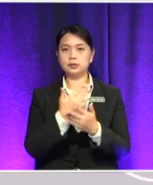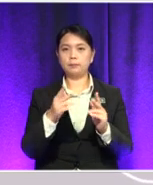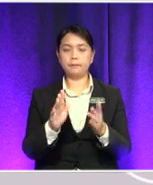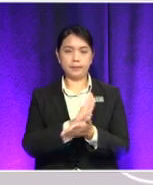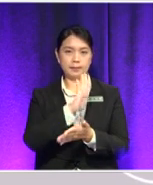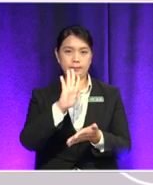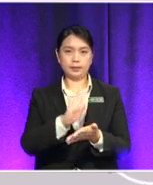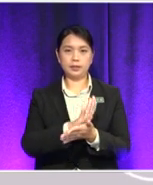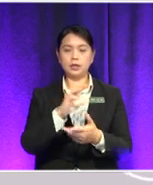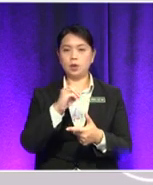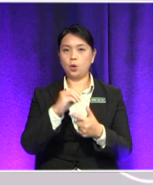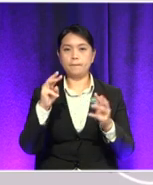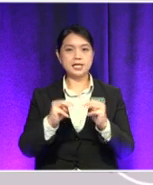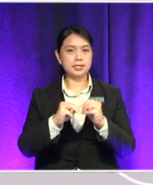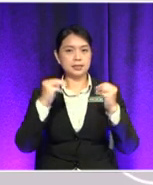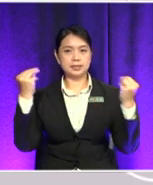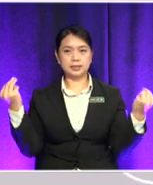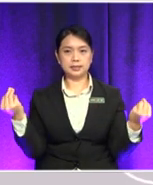Why do you think? Okay, why? Anyone?